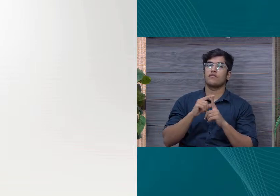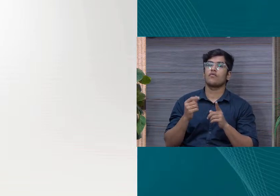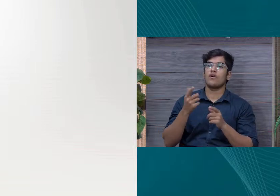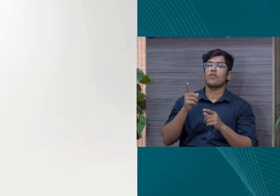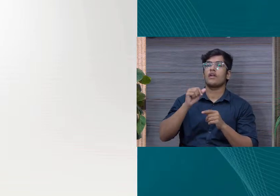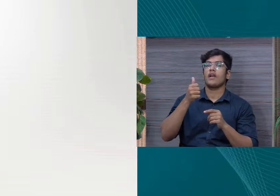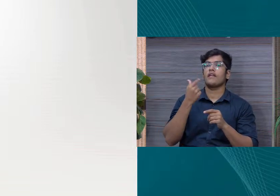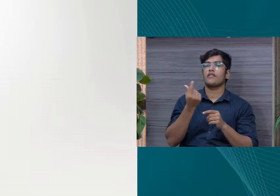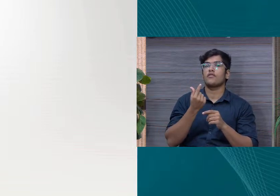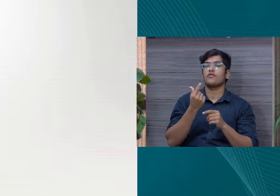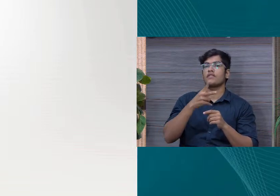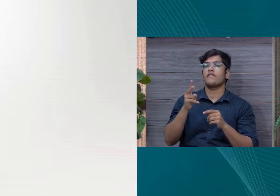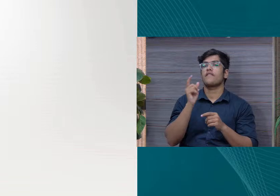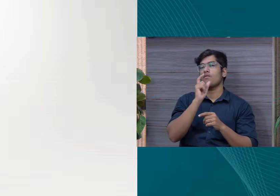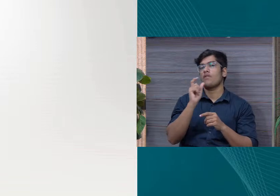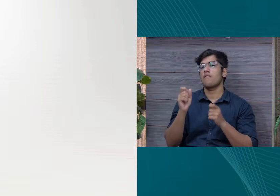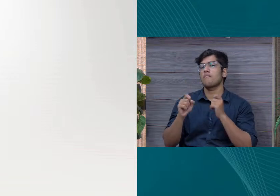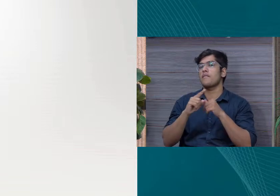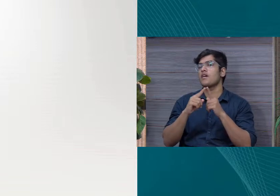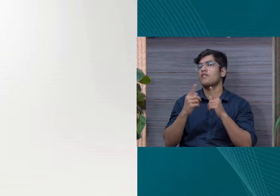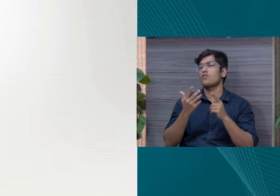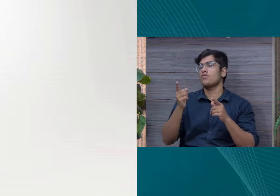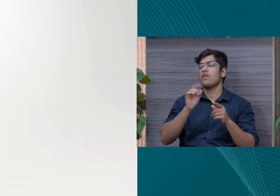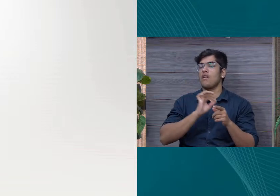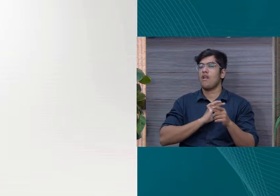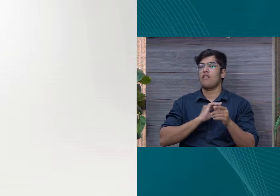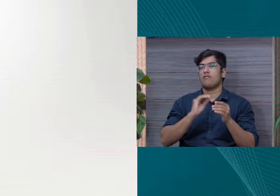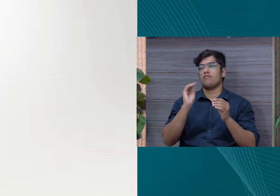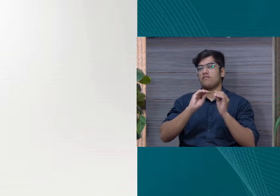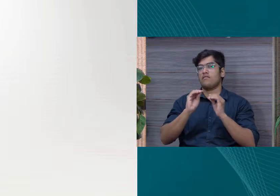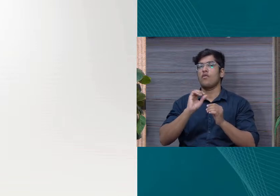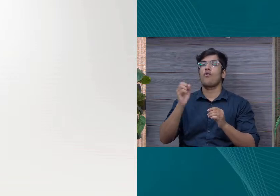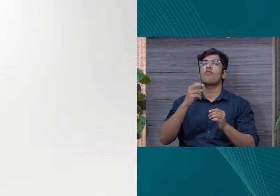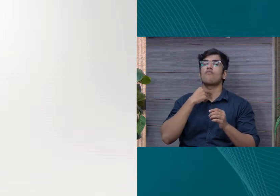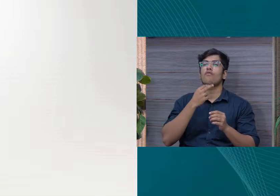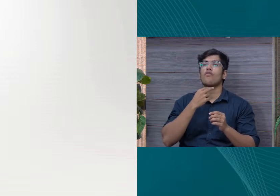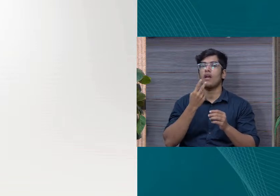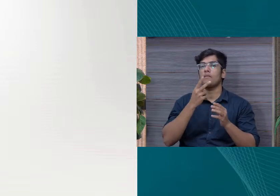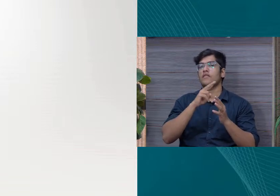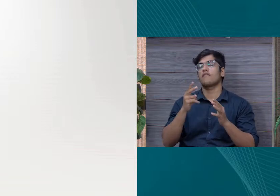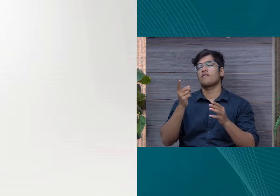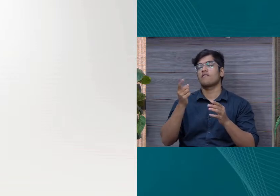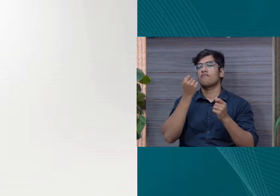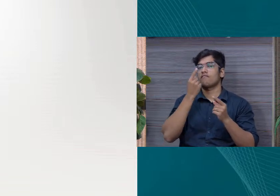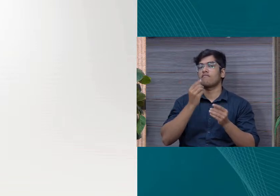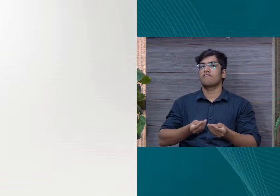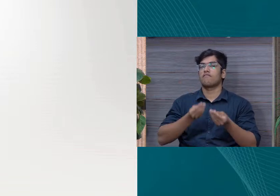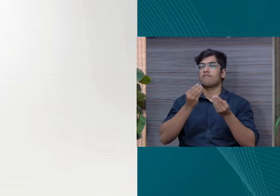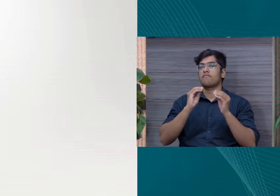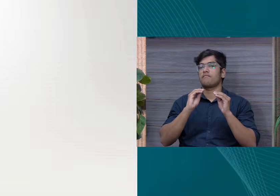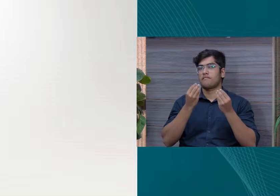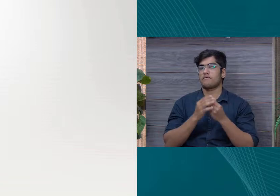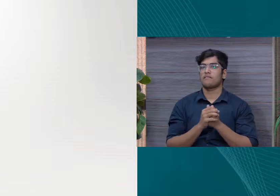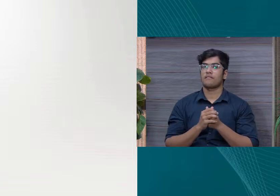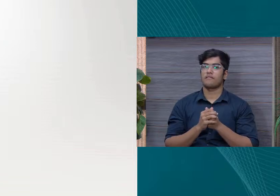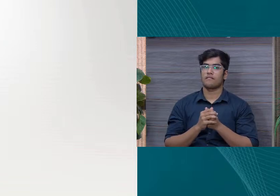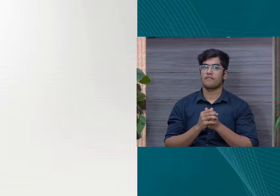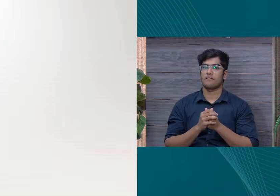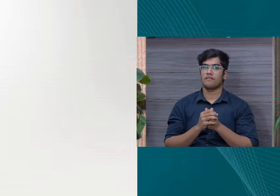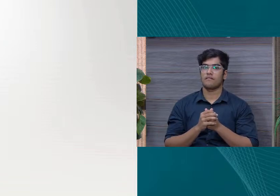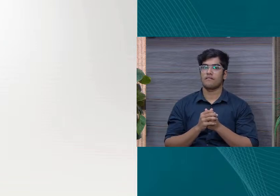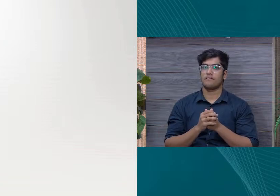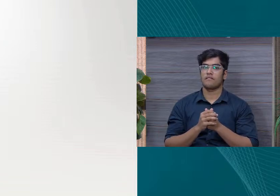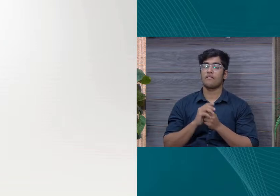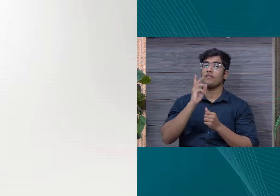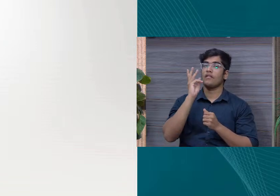use different synonyms of the word. It will enhance their vocabulary. Absolutely. Thirdly, the author visited the shop